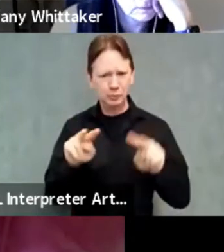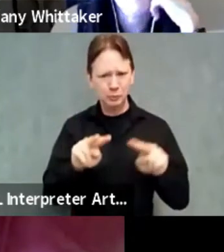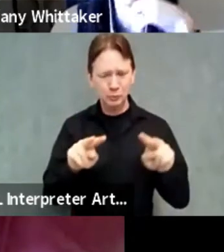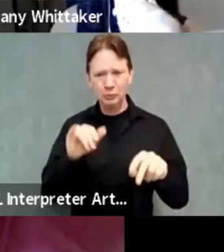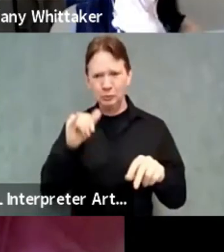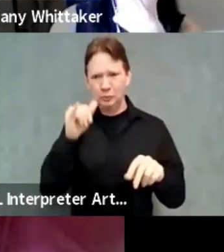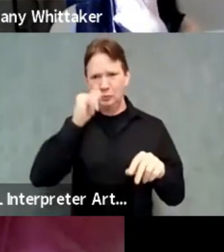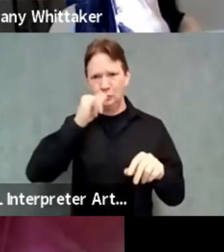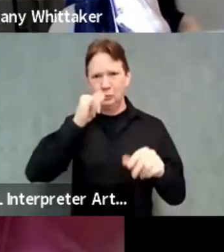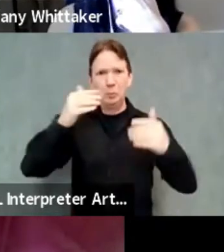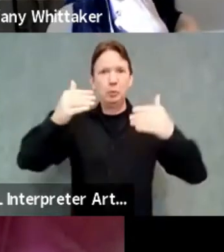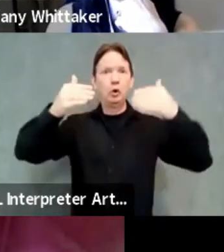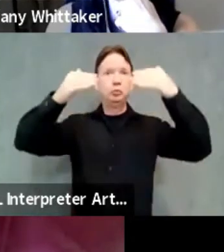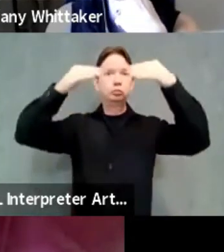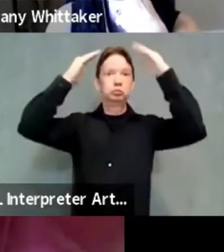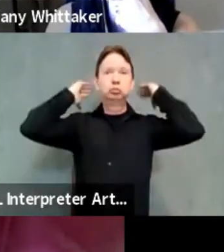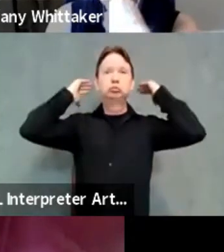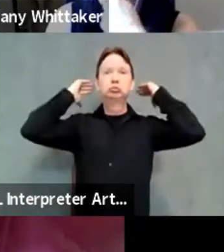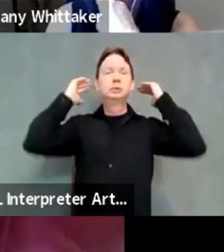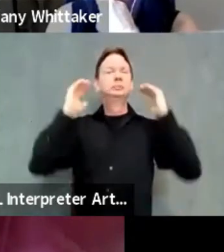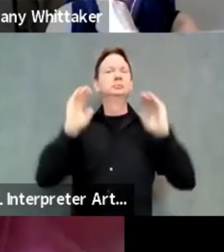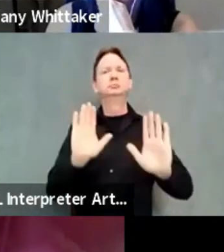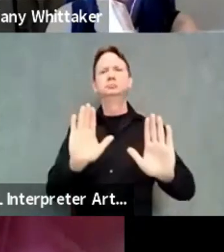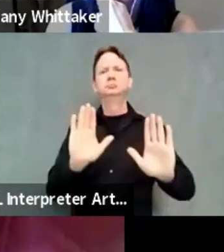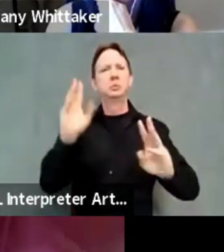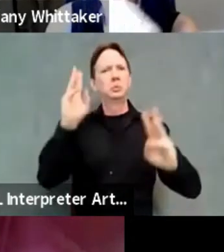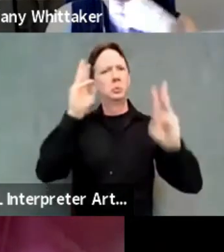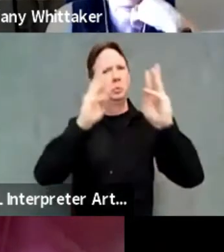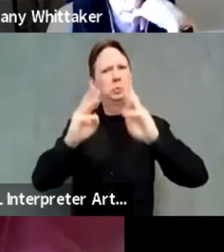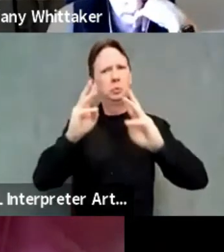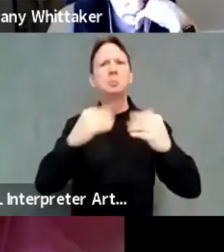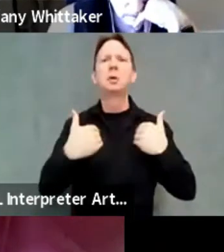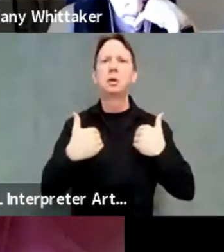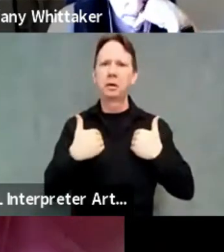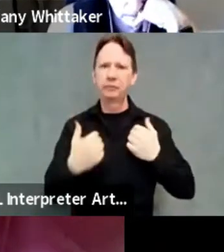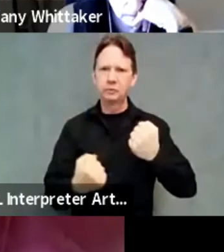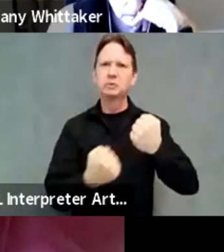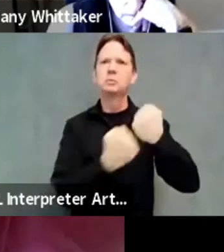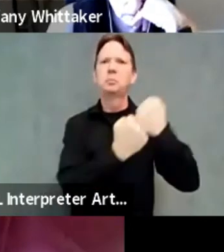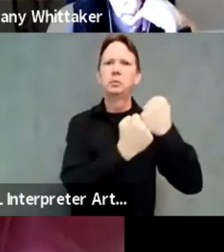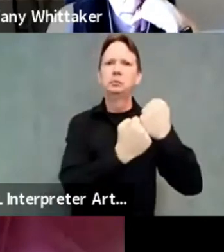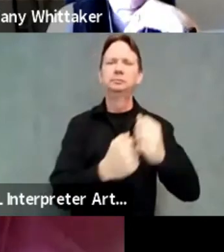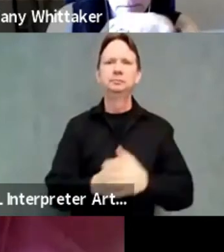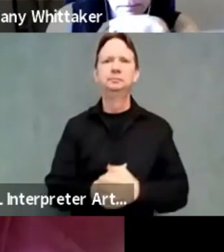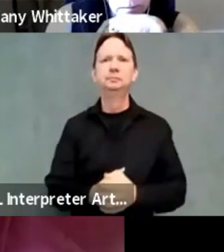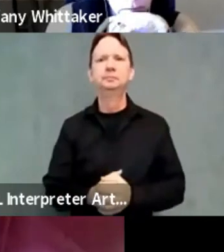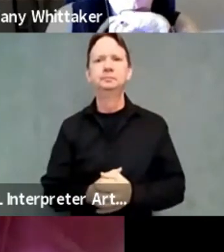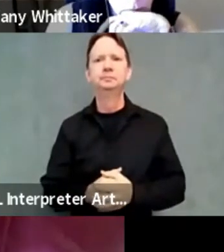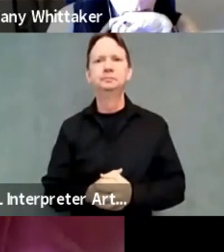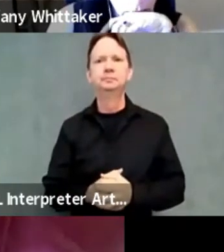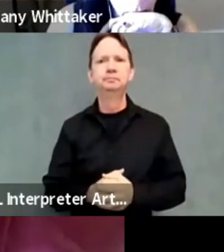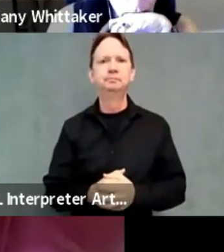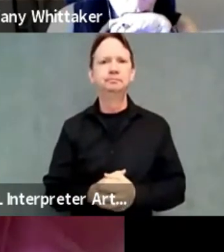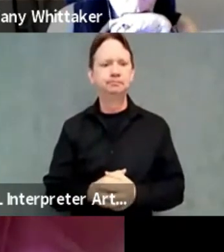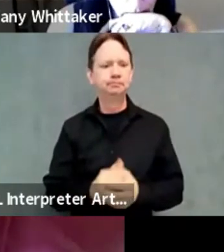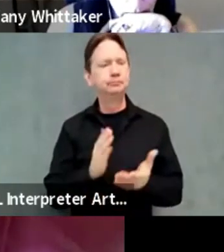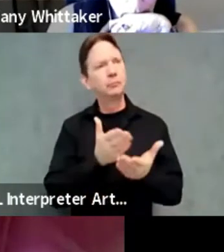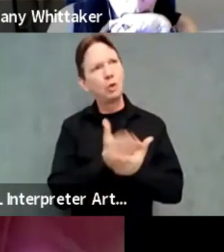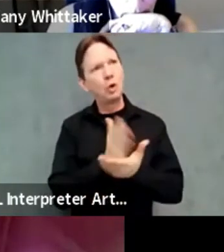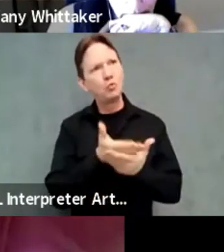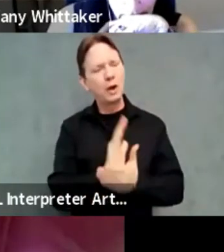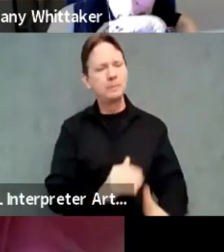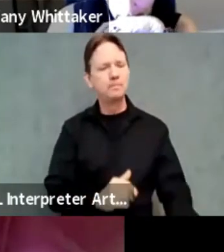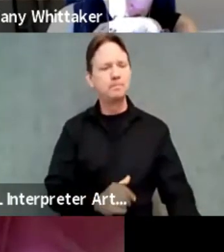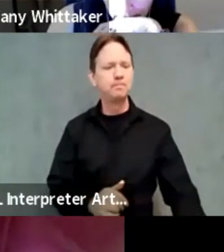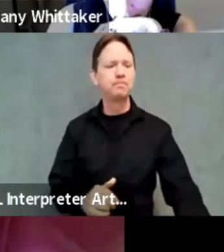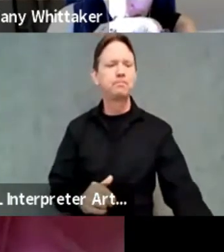people to support you, and there's training materials to support you in doing that. all right. Okay, we had a